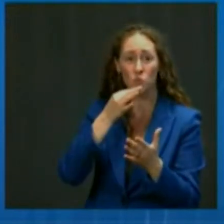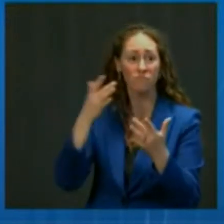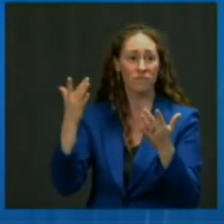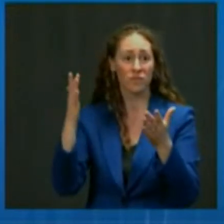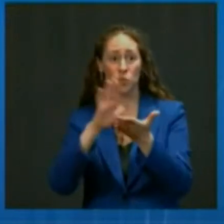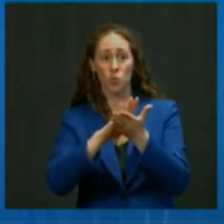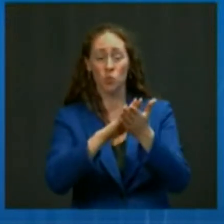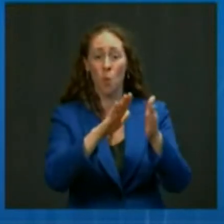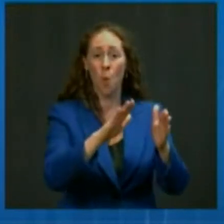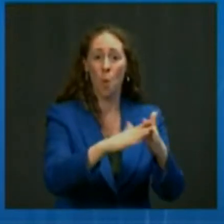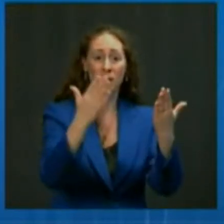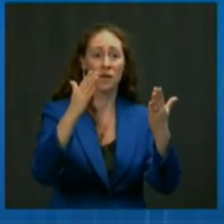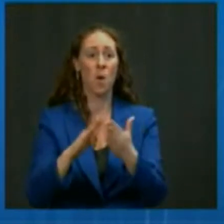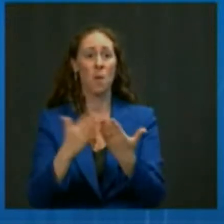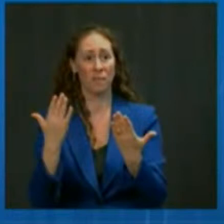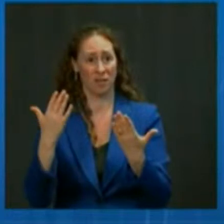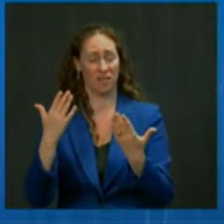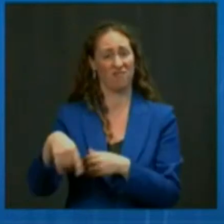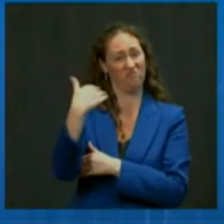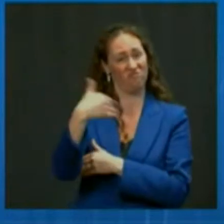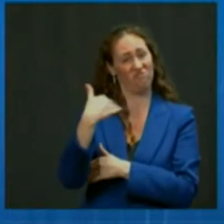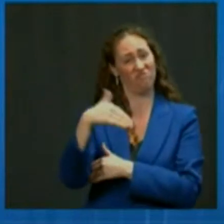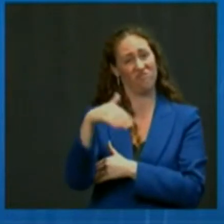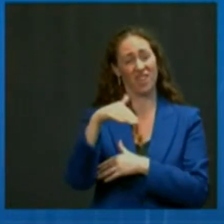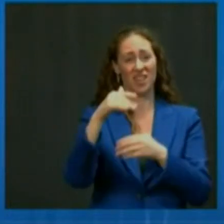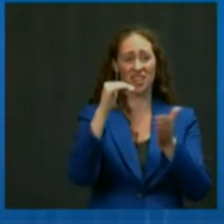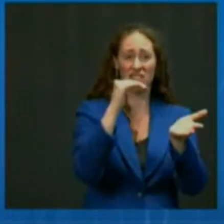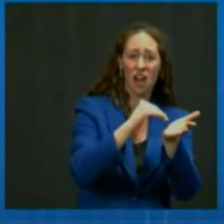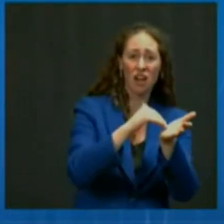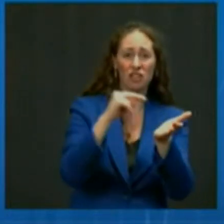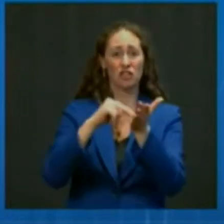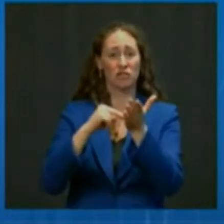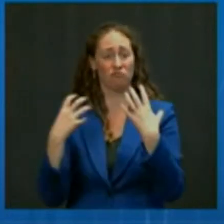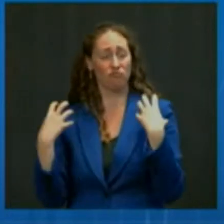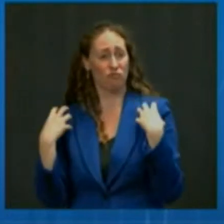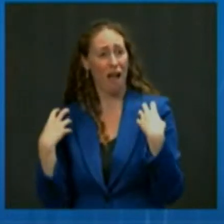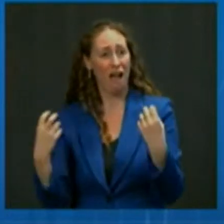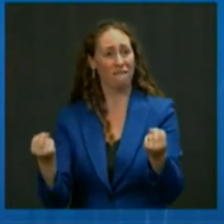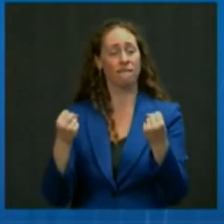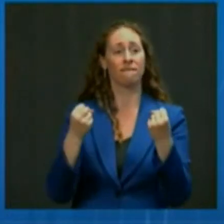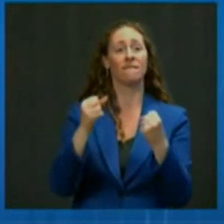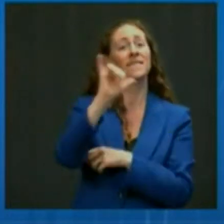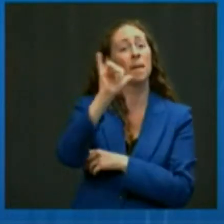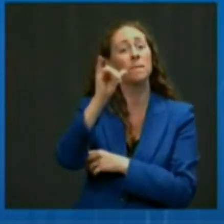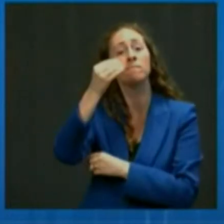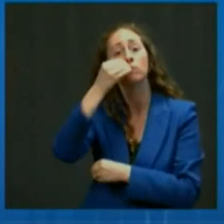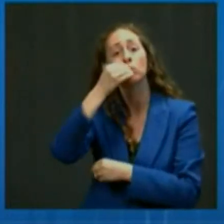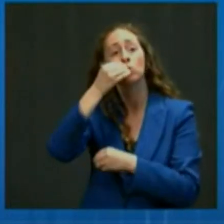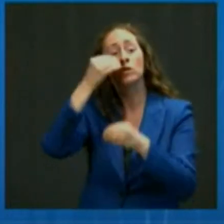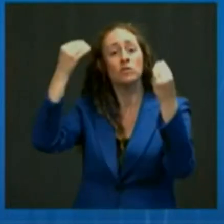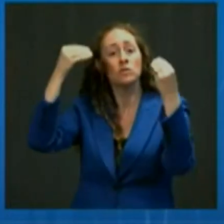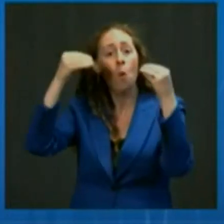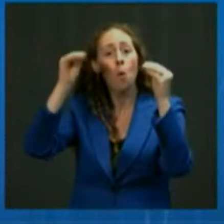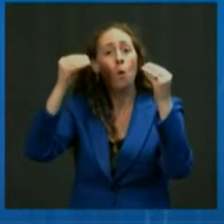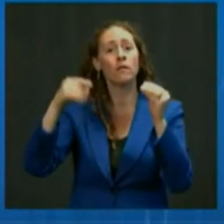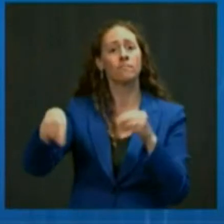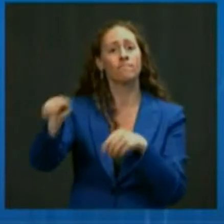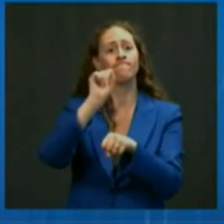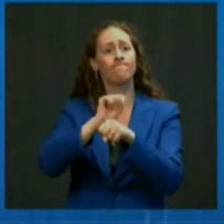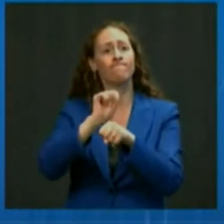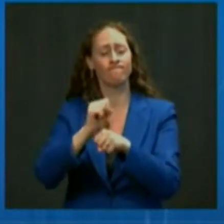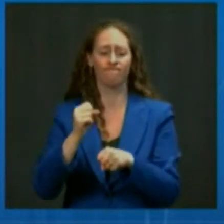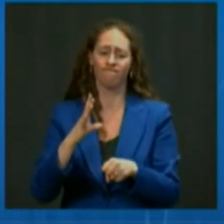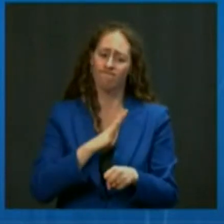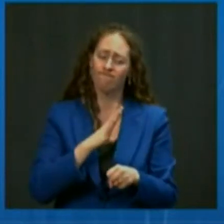make sure we can get groceries and supplies. We all want this pandemic to be over. And right now, our quickest